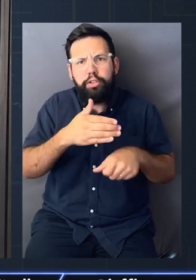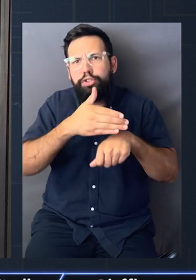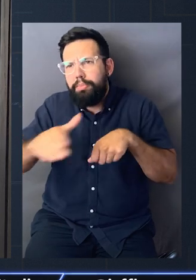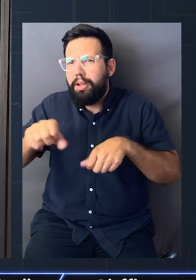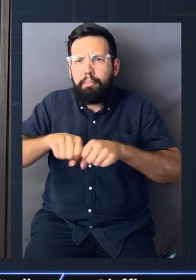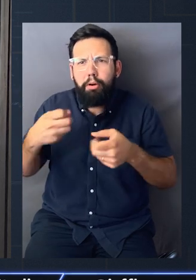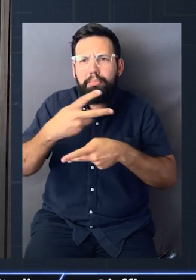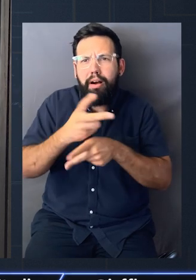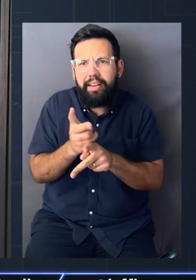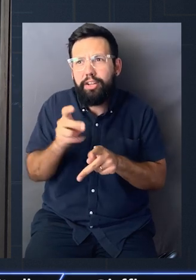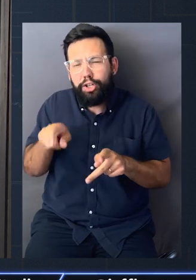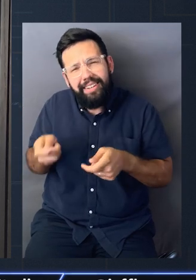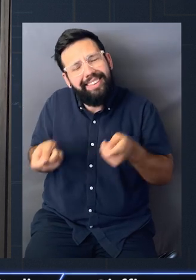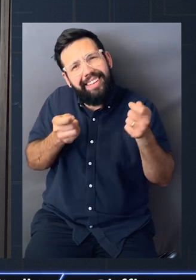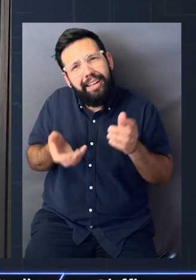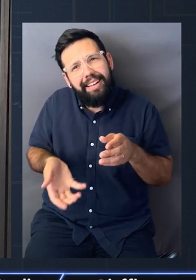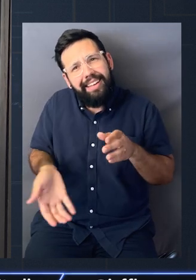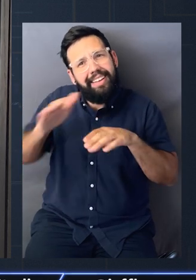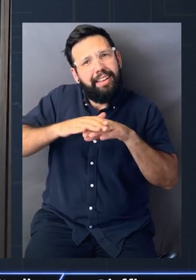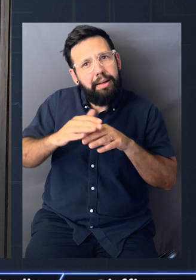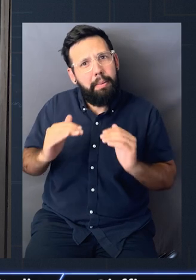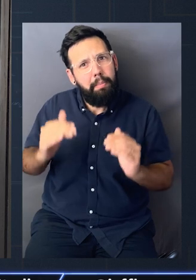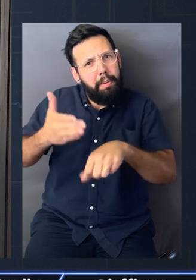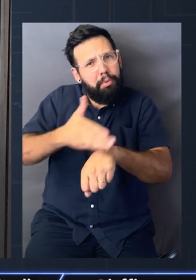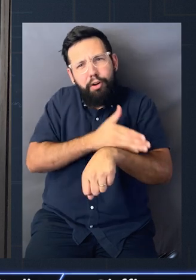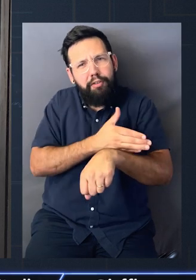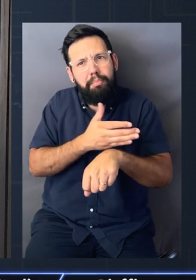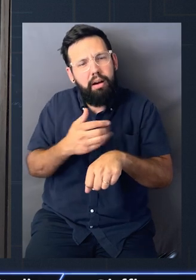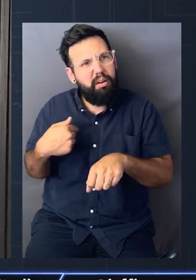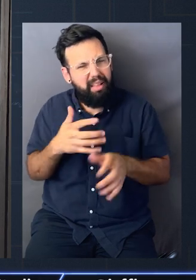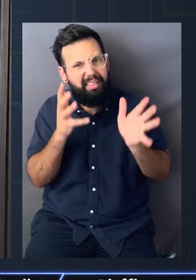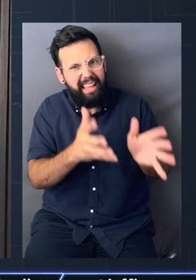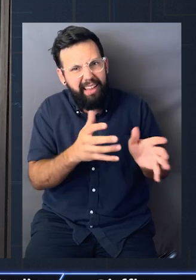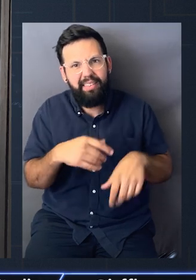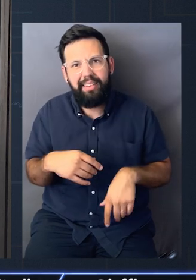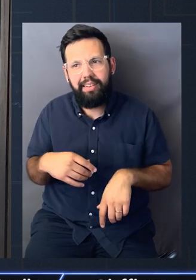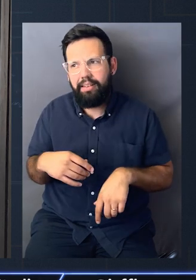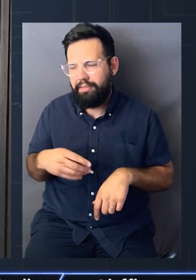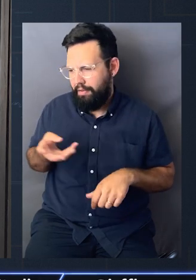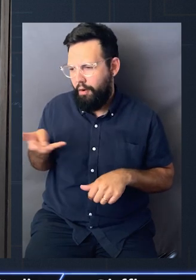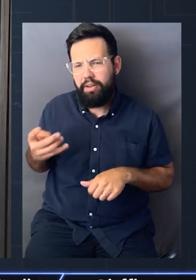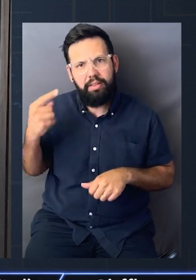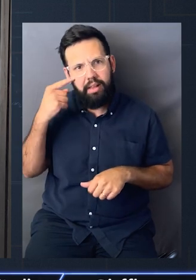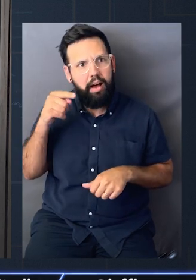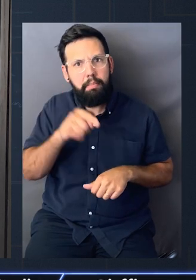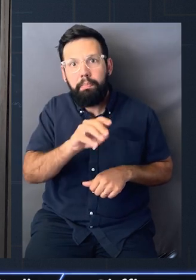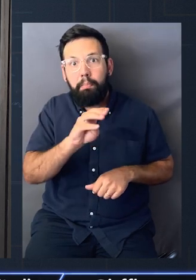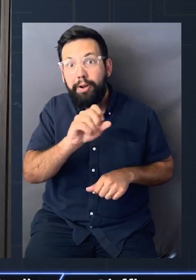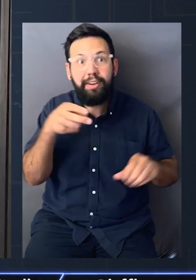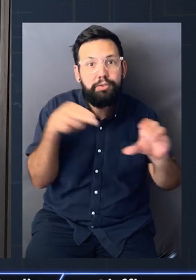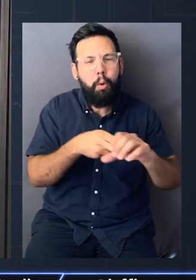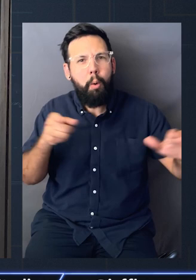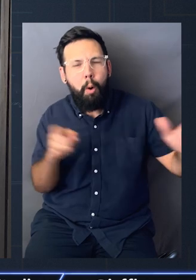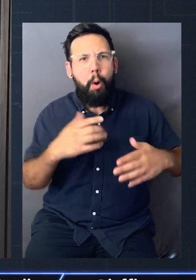we're making it not as awesome as it could be. And at least for that day, we say, you know, sometimes this is just our job. It's